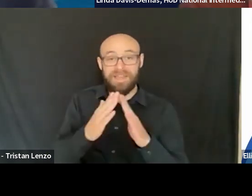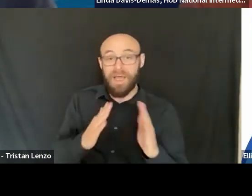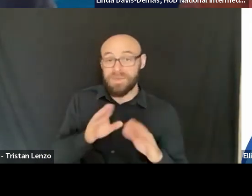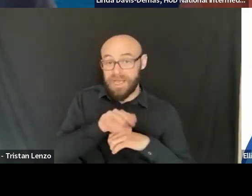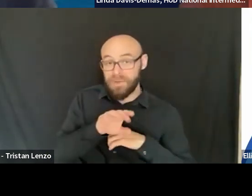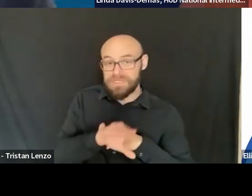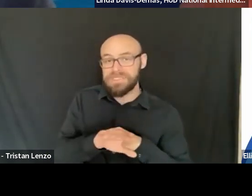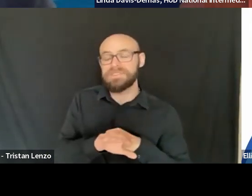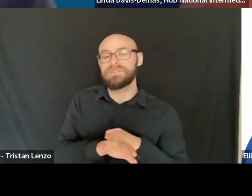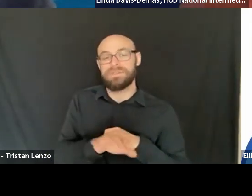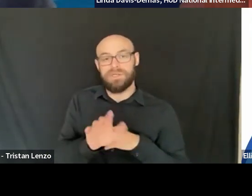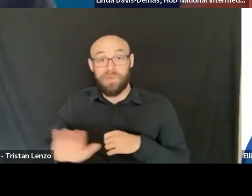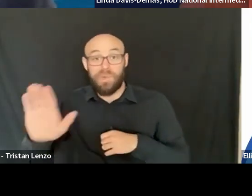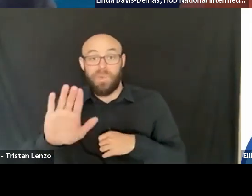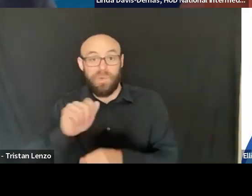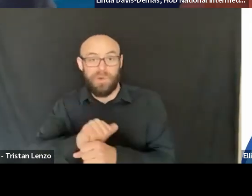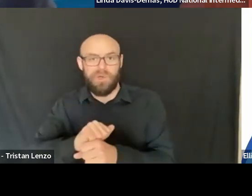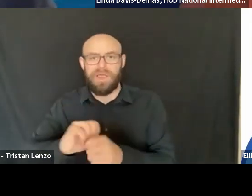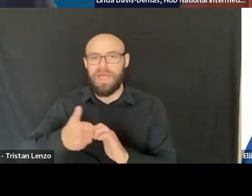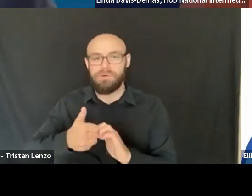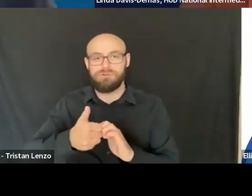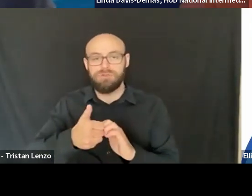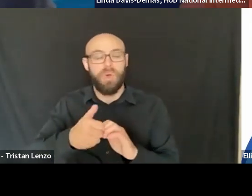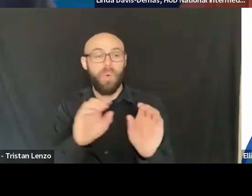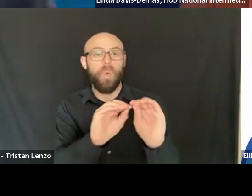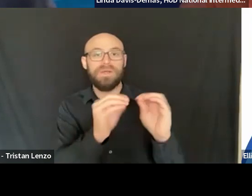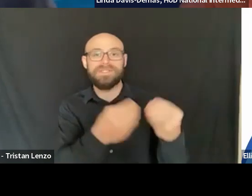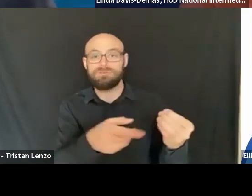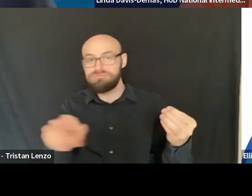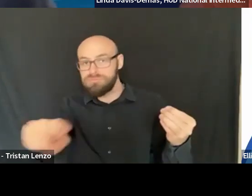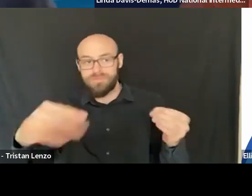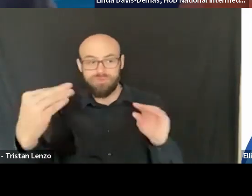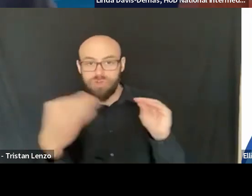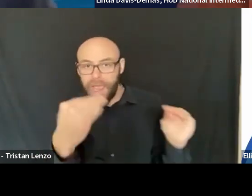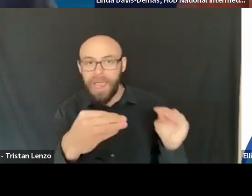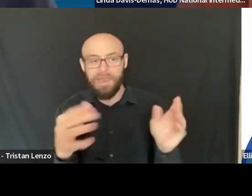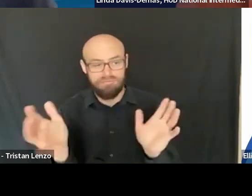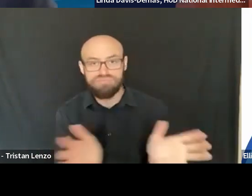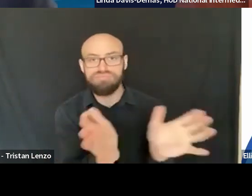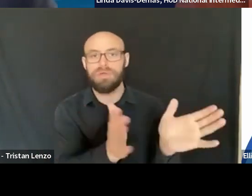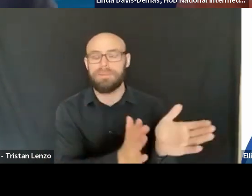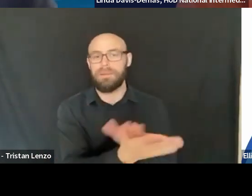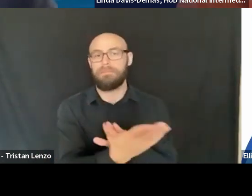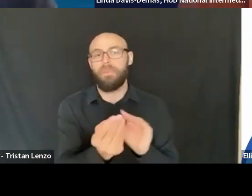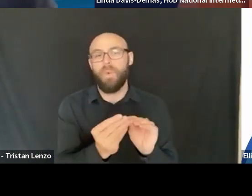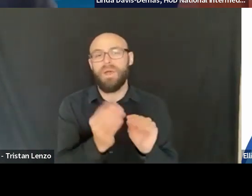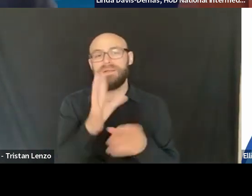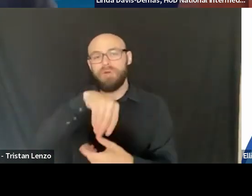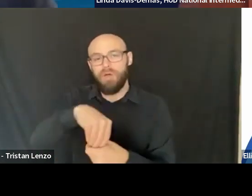with training and really encouraging organizations to be involved in the rental